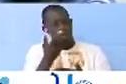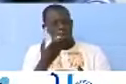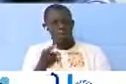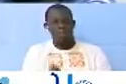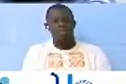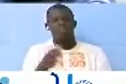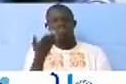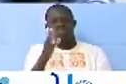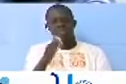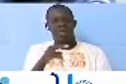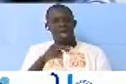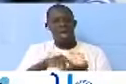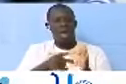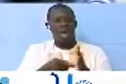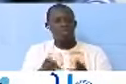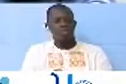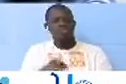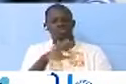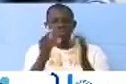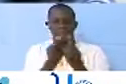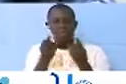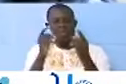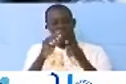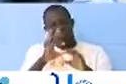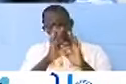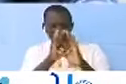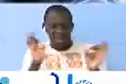whether it is something peaceful.